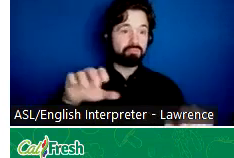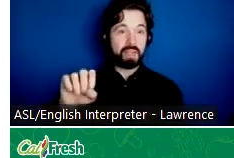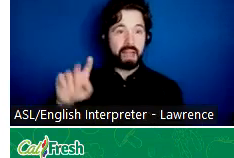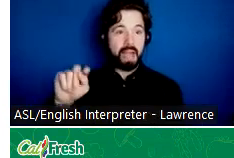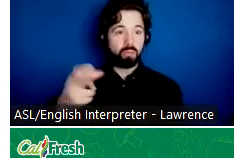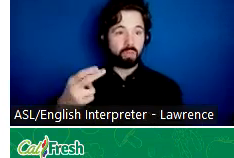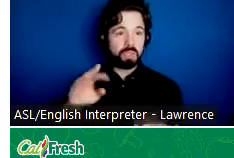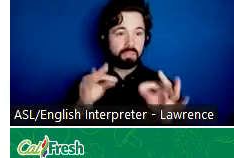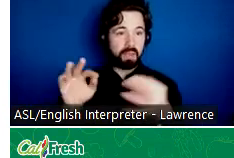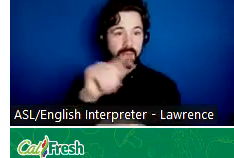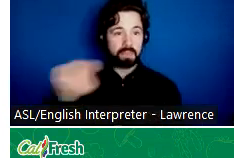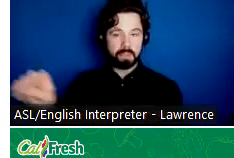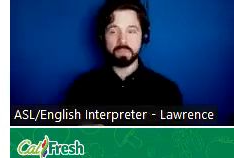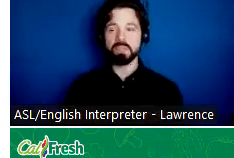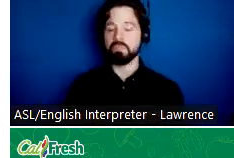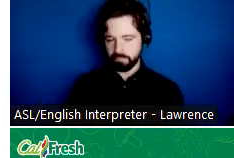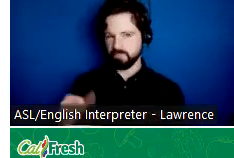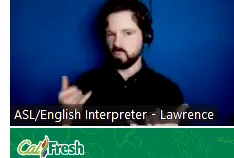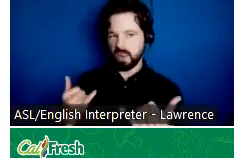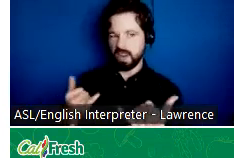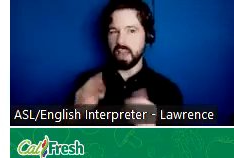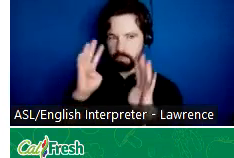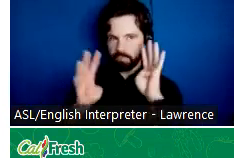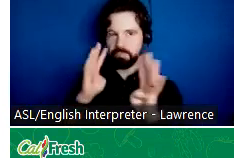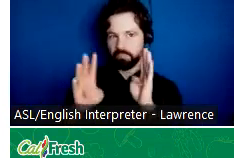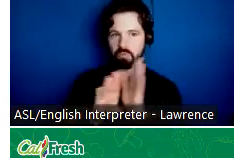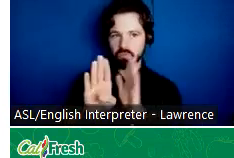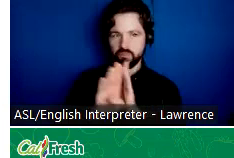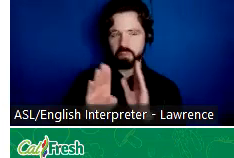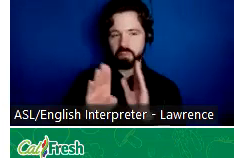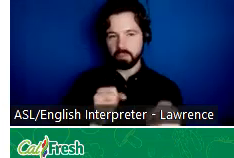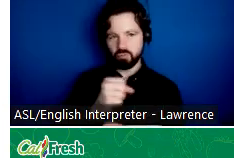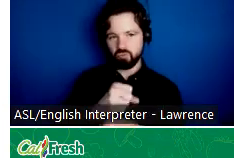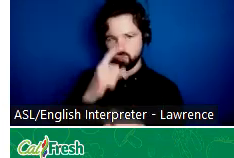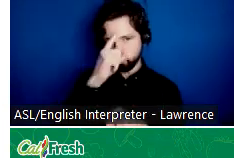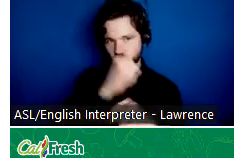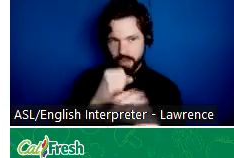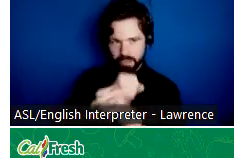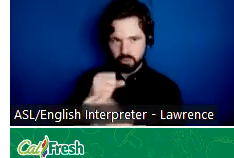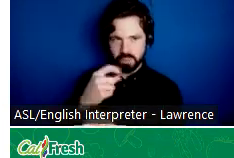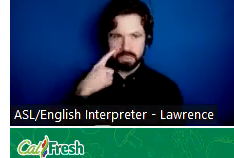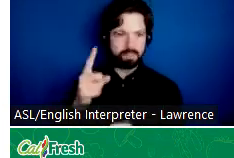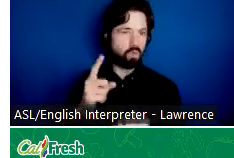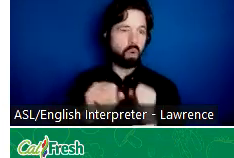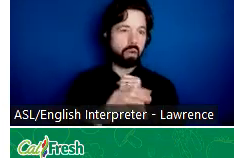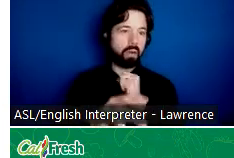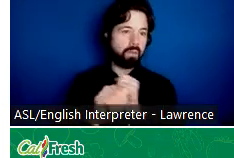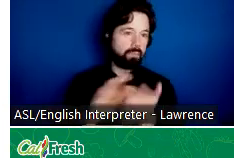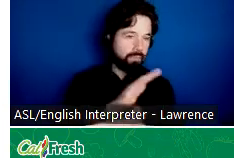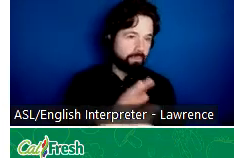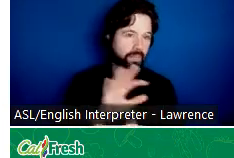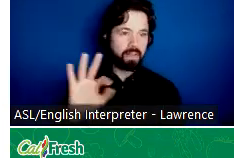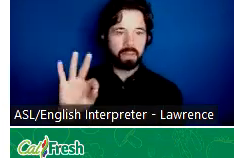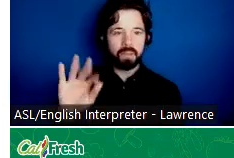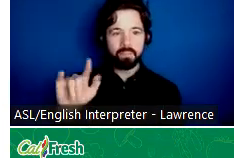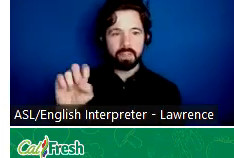working on developing outreach strategies that will include flyers and media graphics, and all